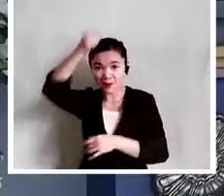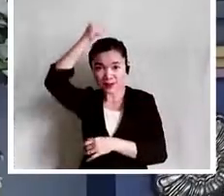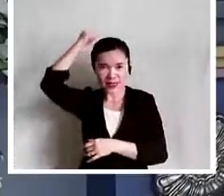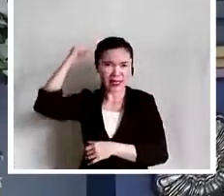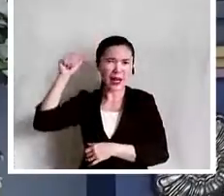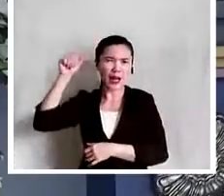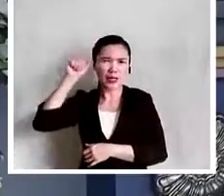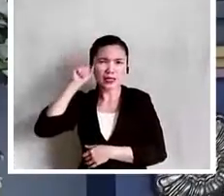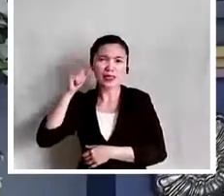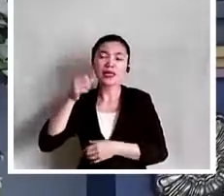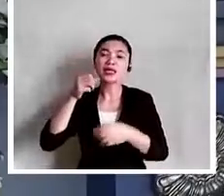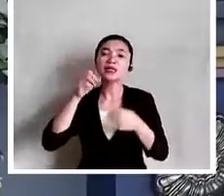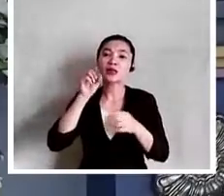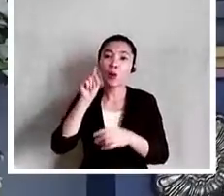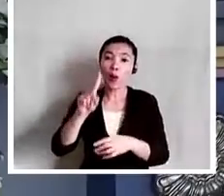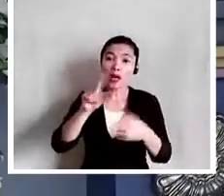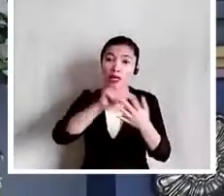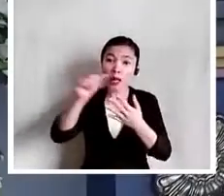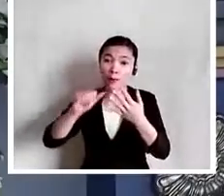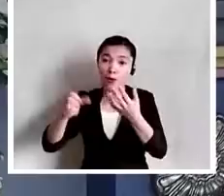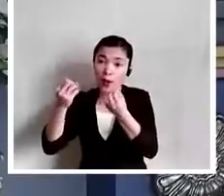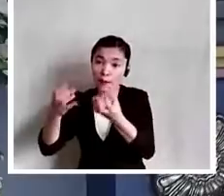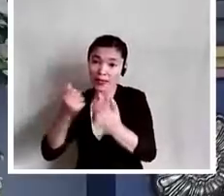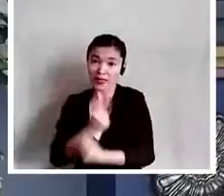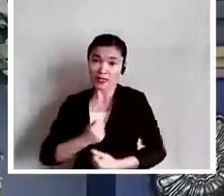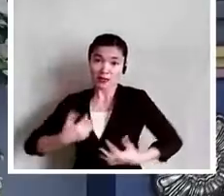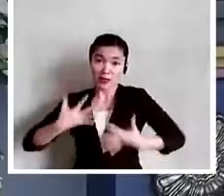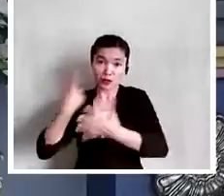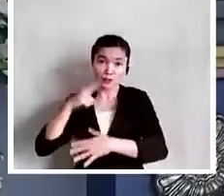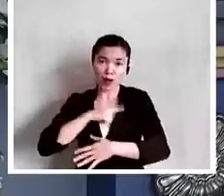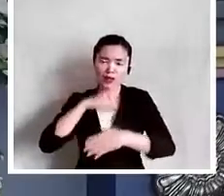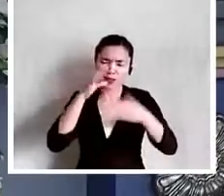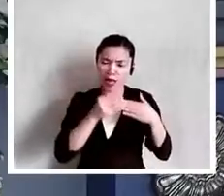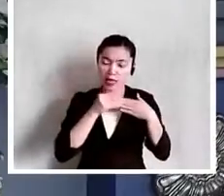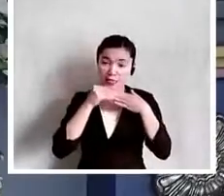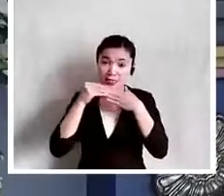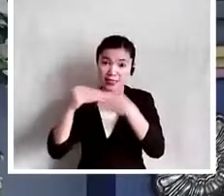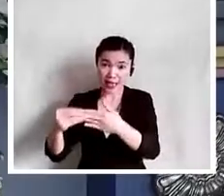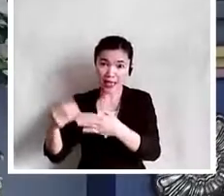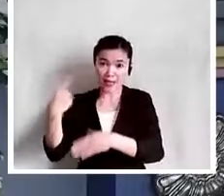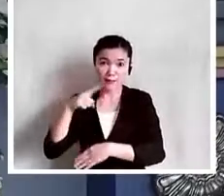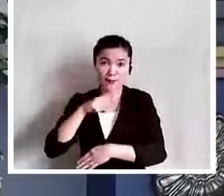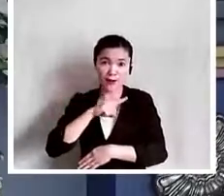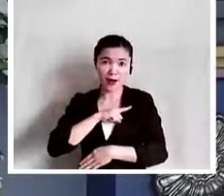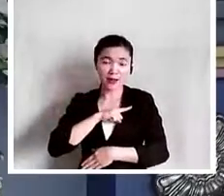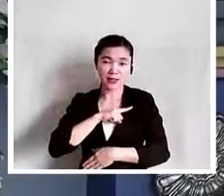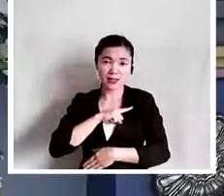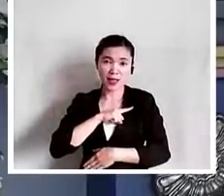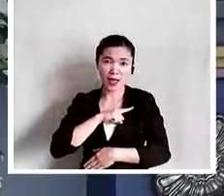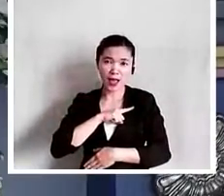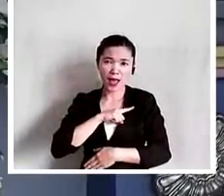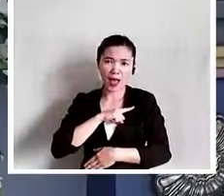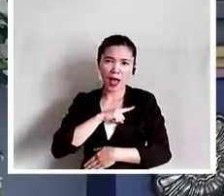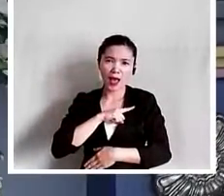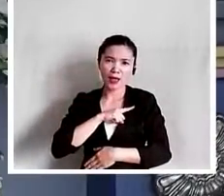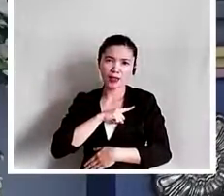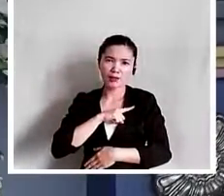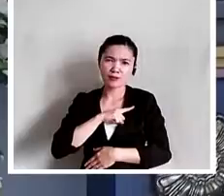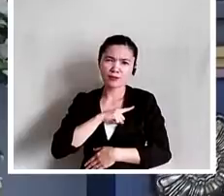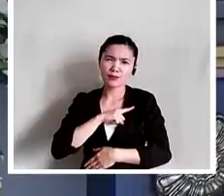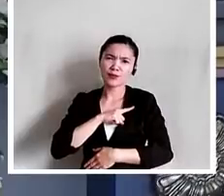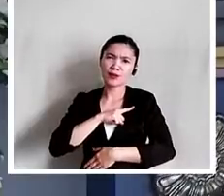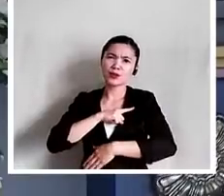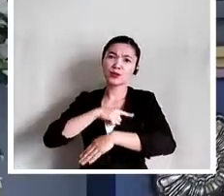take as guide for us to respond more appropriately to